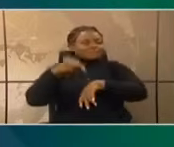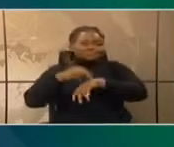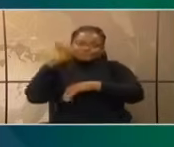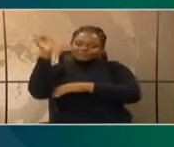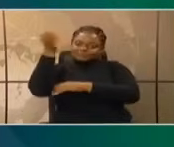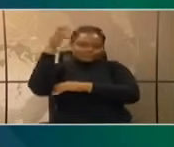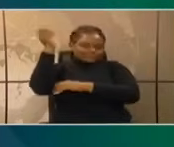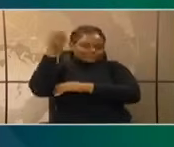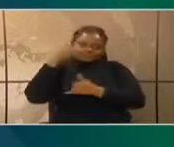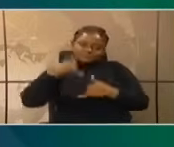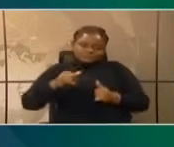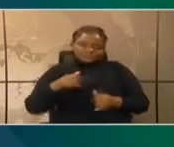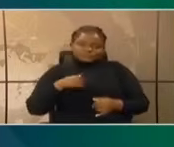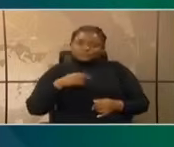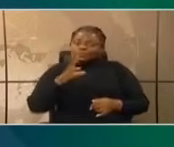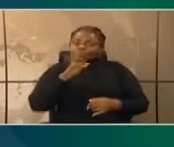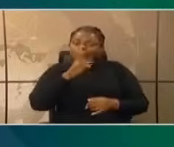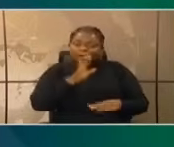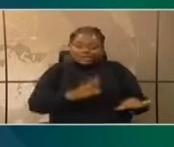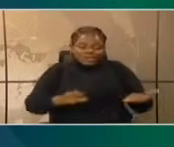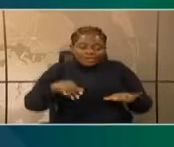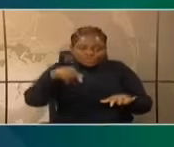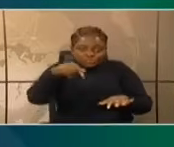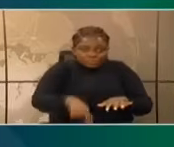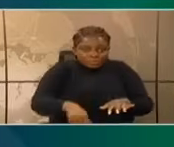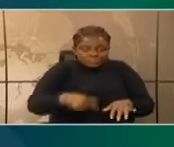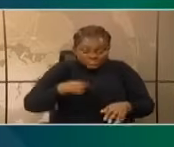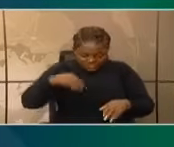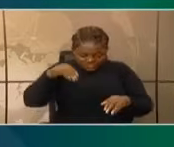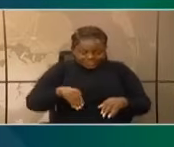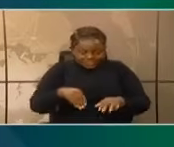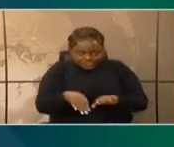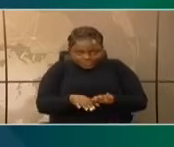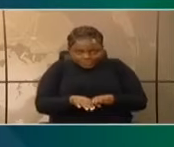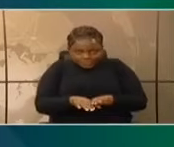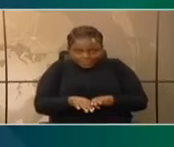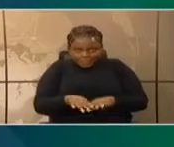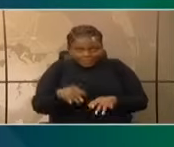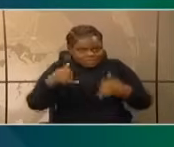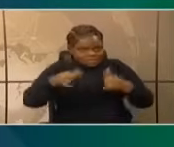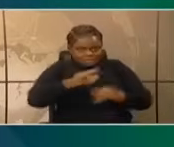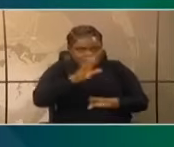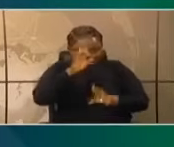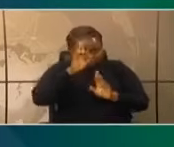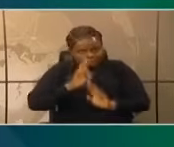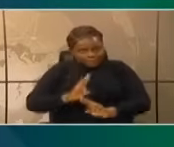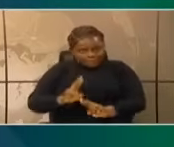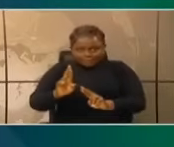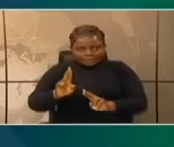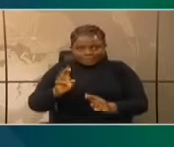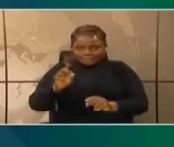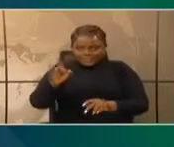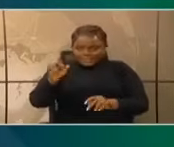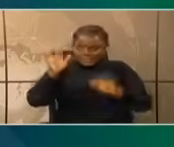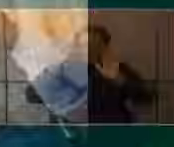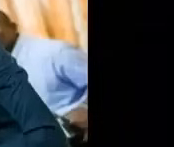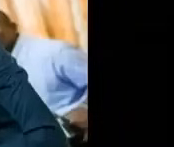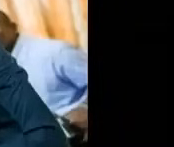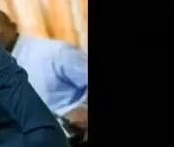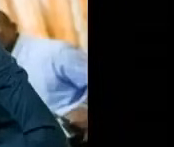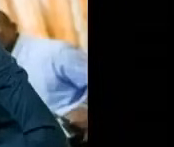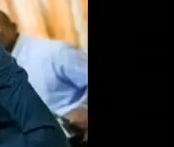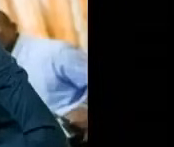Meme your bobo chichi, me won't show us a hobby. And then in name now, I'm from His Excellency. Oh, national ambulance. Because me